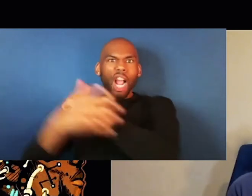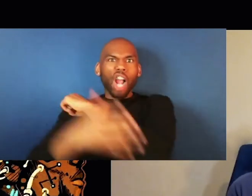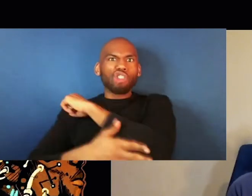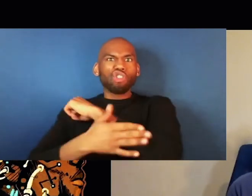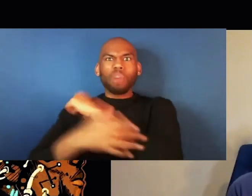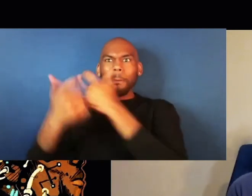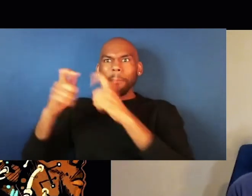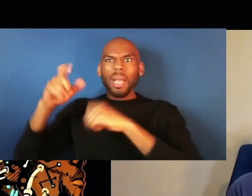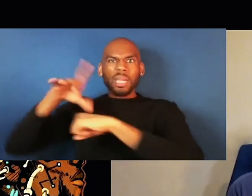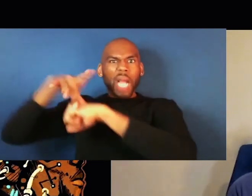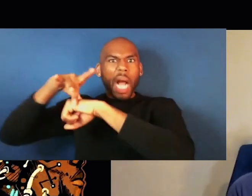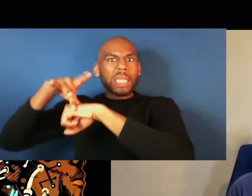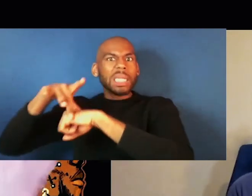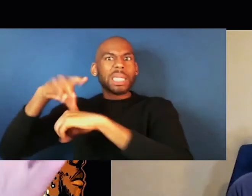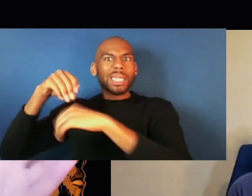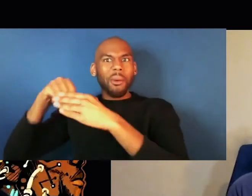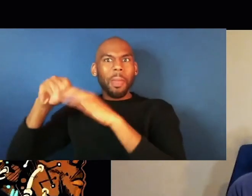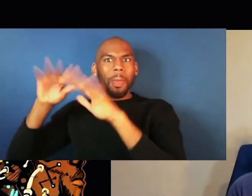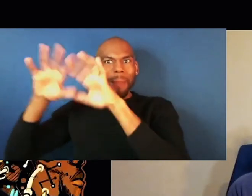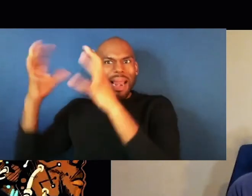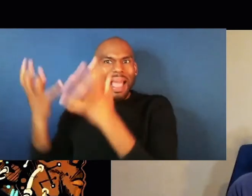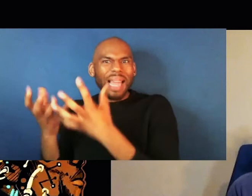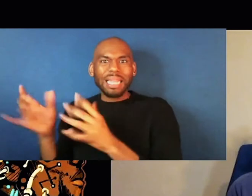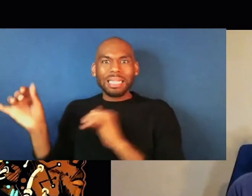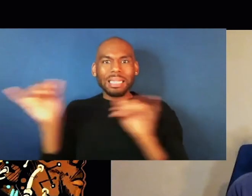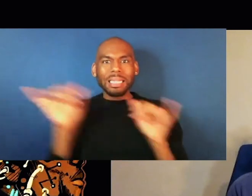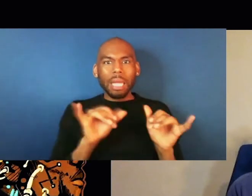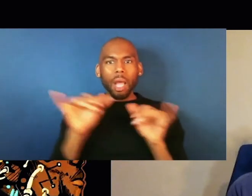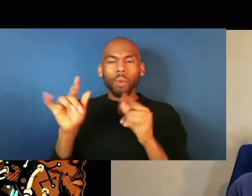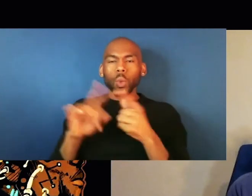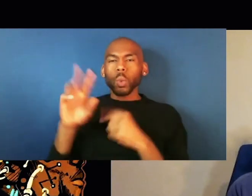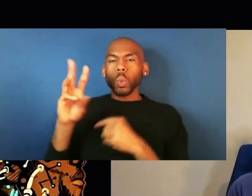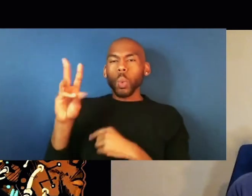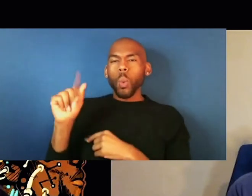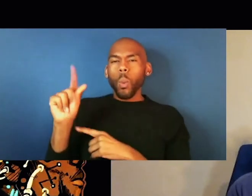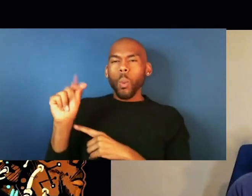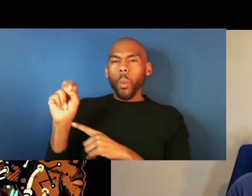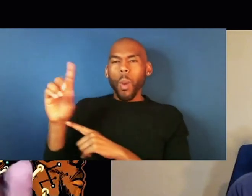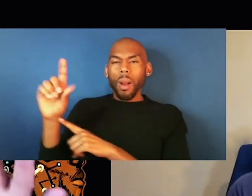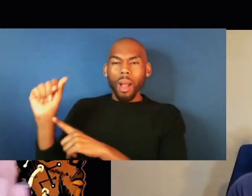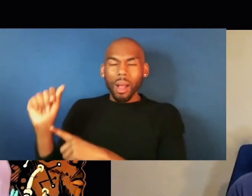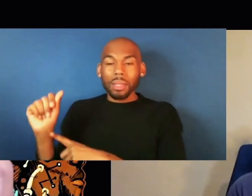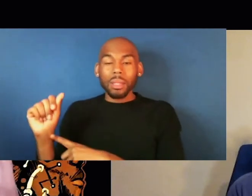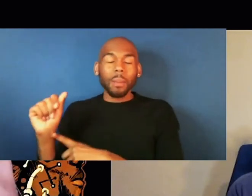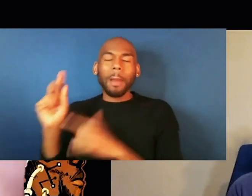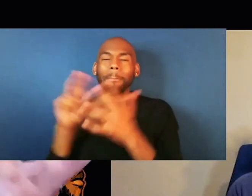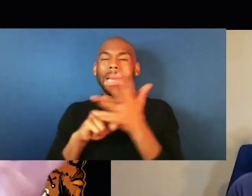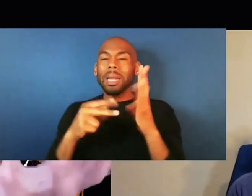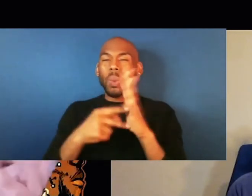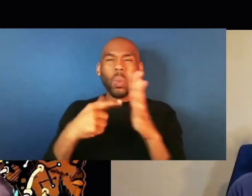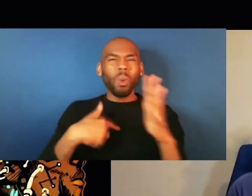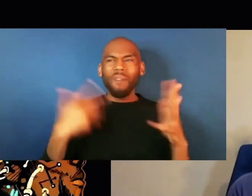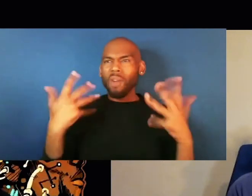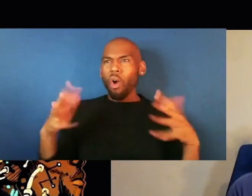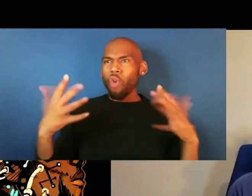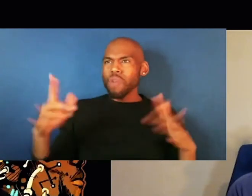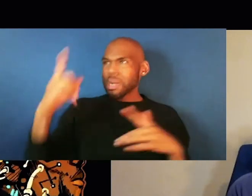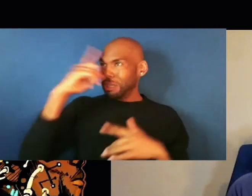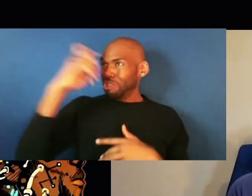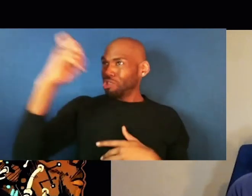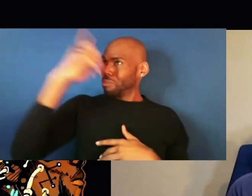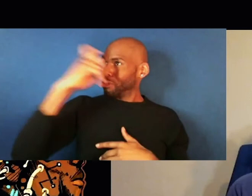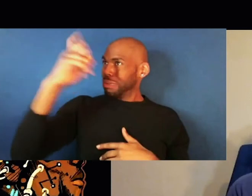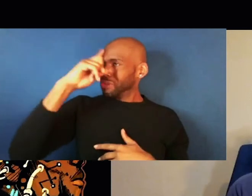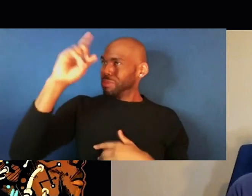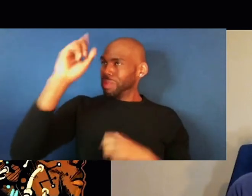And it was written in the 1800s. So that is almost like Wakanda too. So I say all that to say is that, we've already been dreaming of these